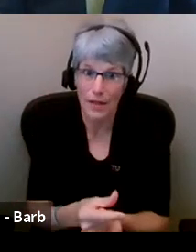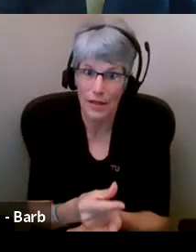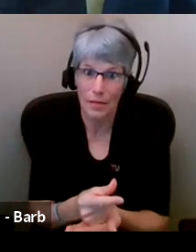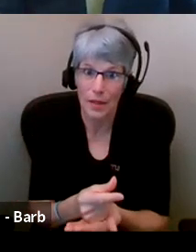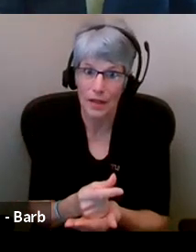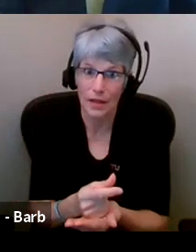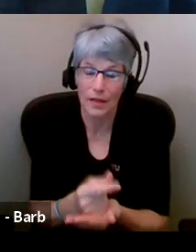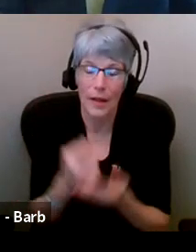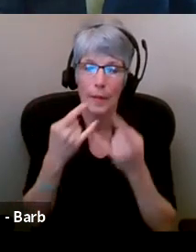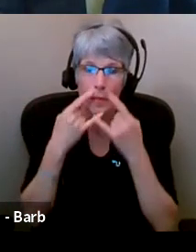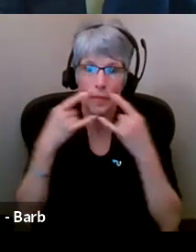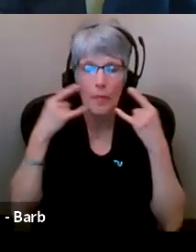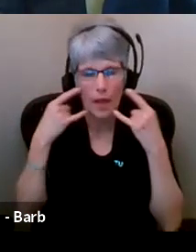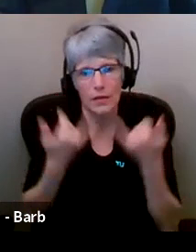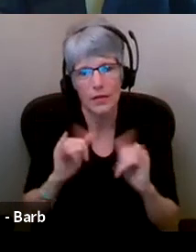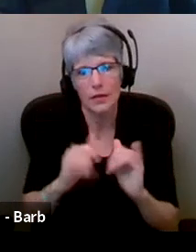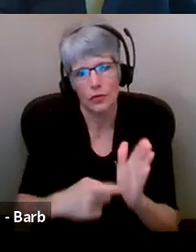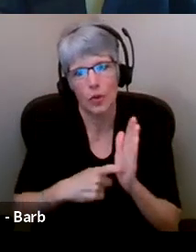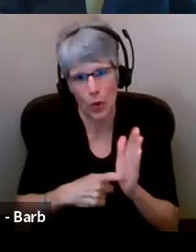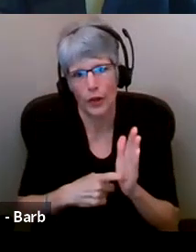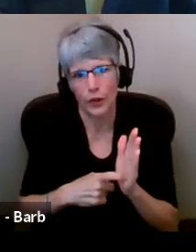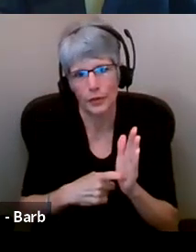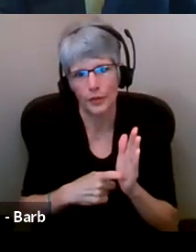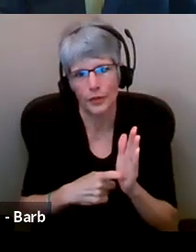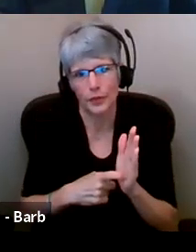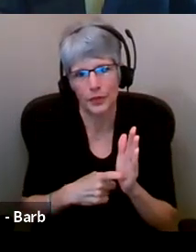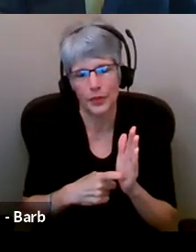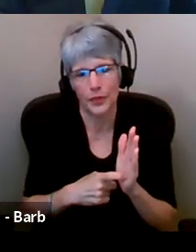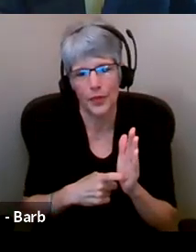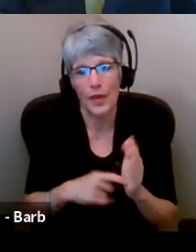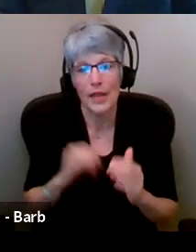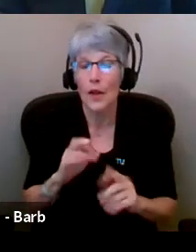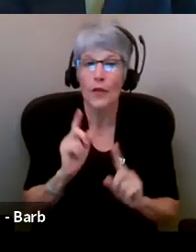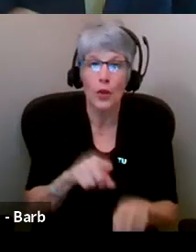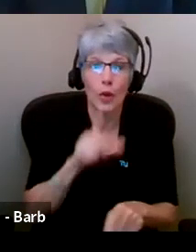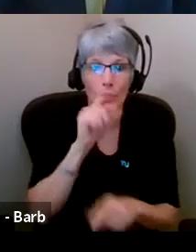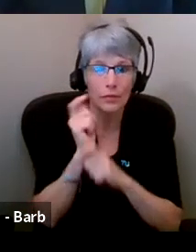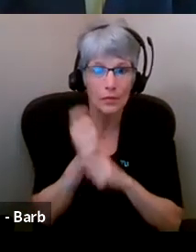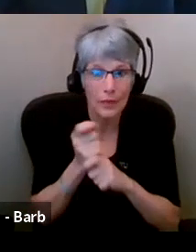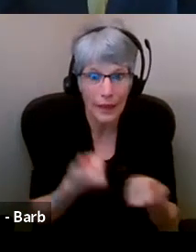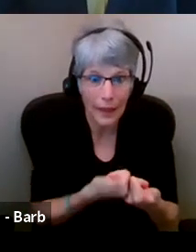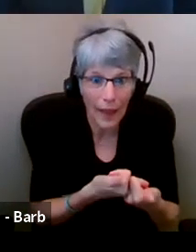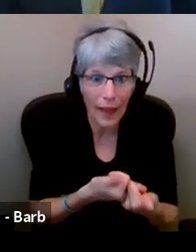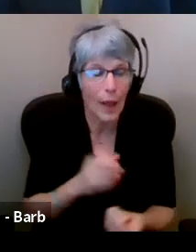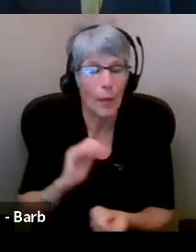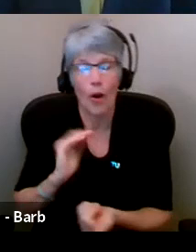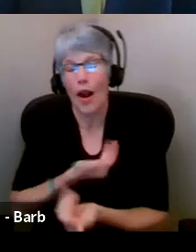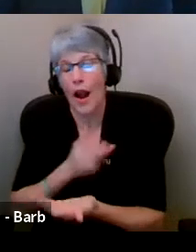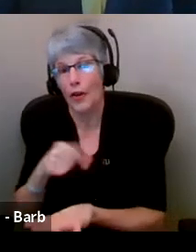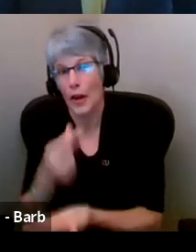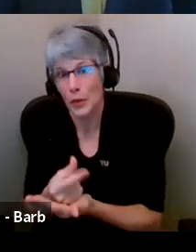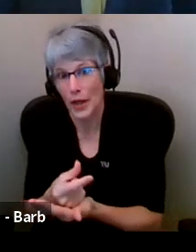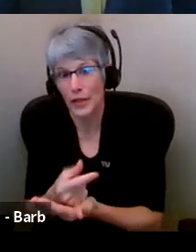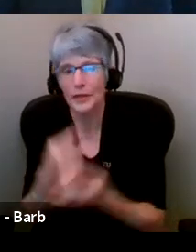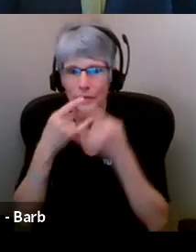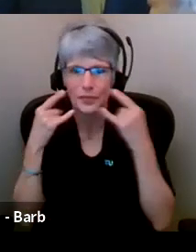you still have to wear a mask. And so whether you're going to an O's game or you're going to our commencement, bring your mask.